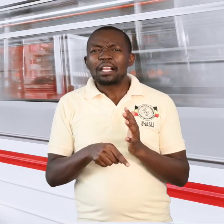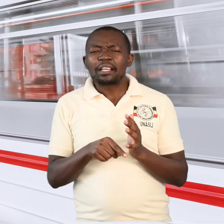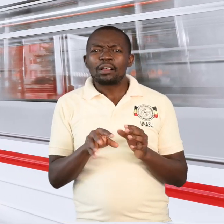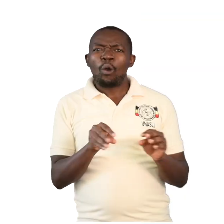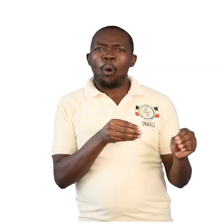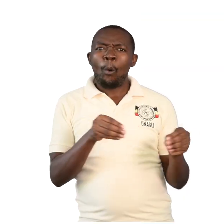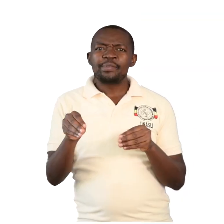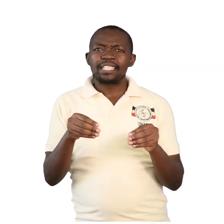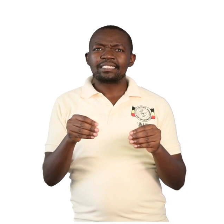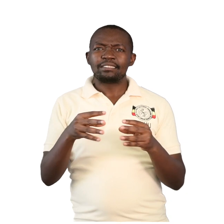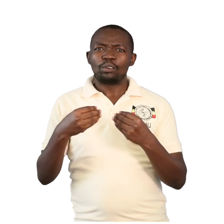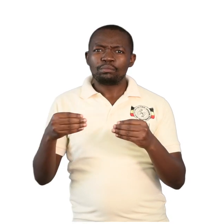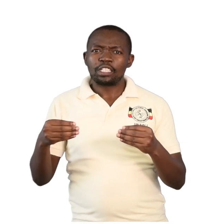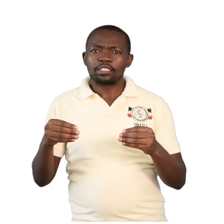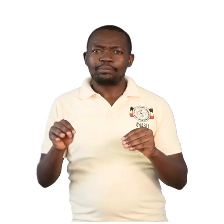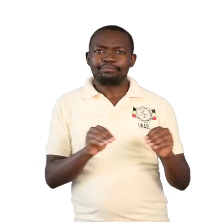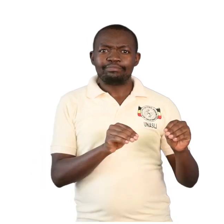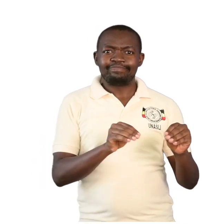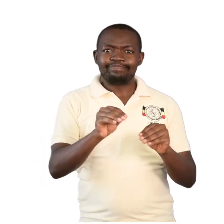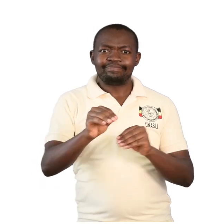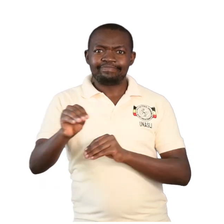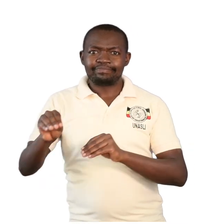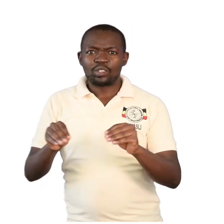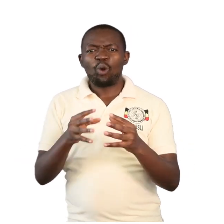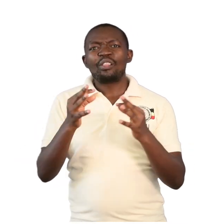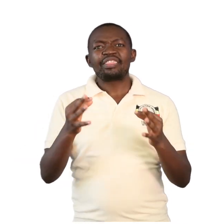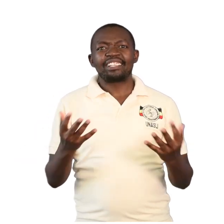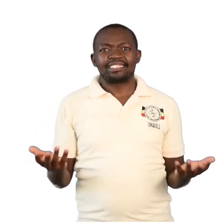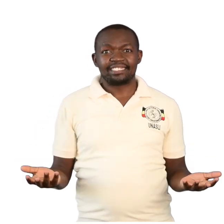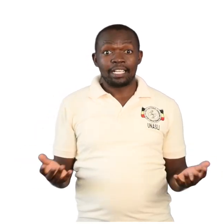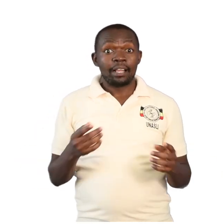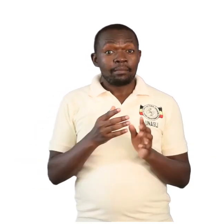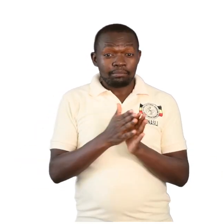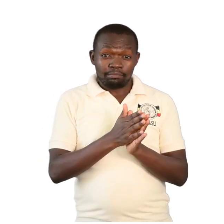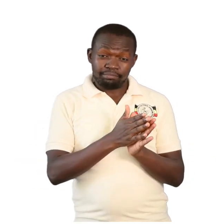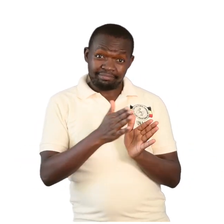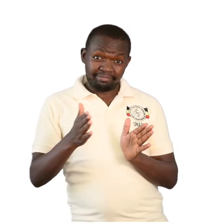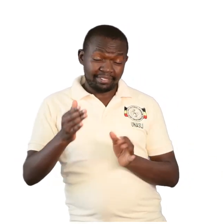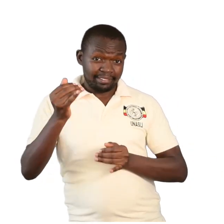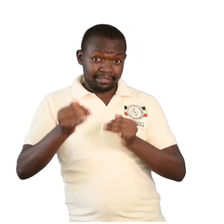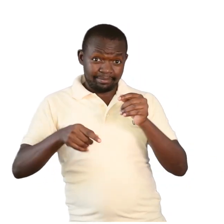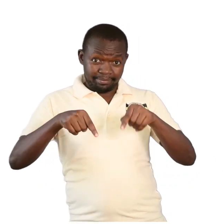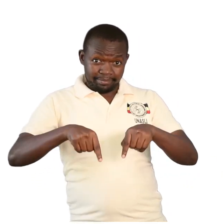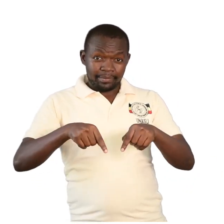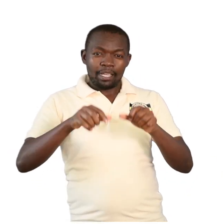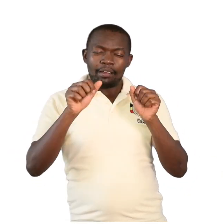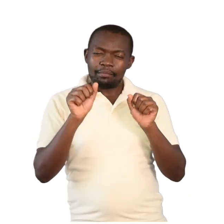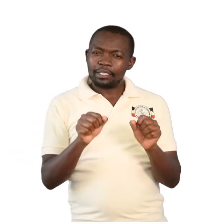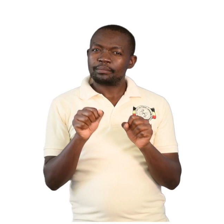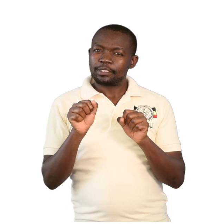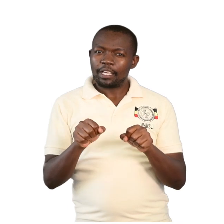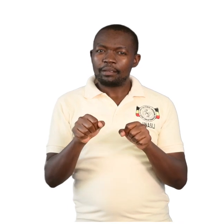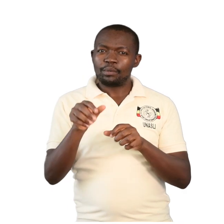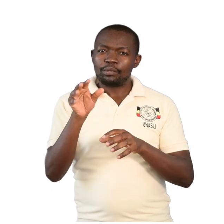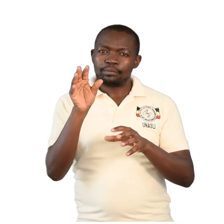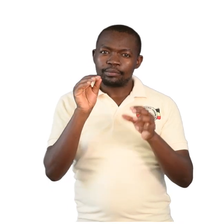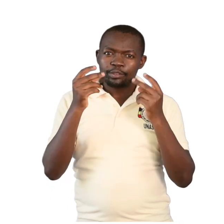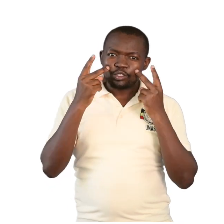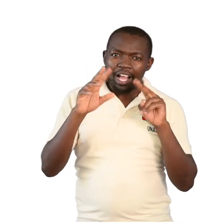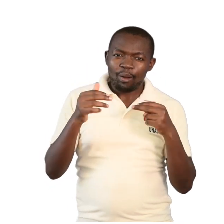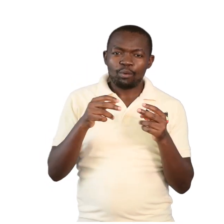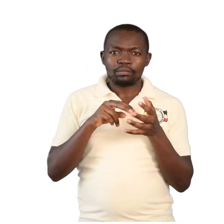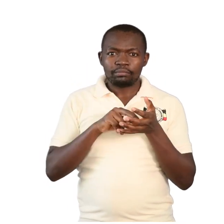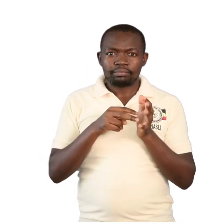objects or things. So, by the end of this lesson, you should be able to